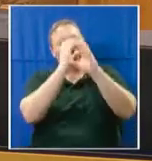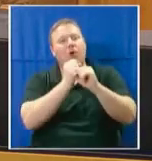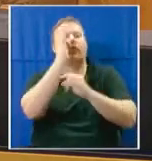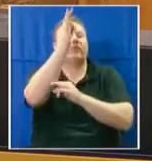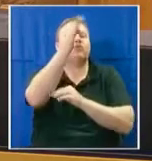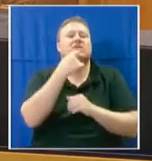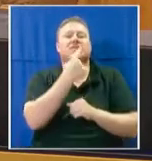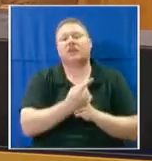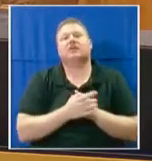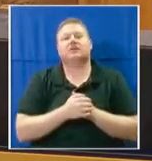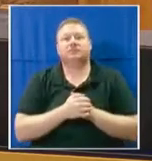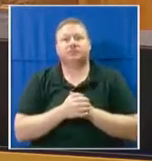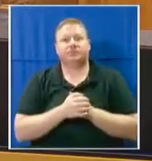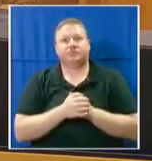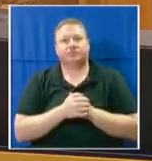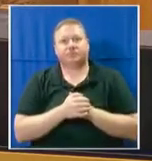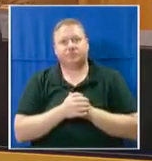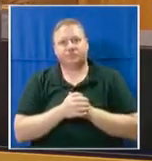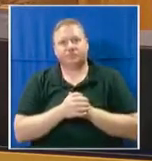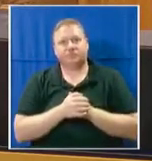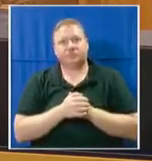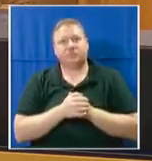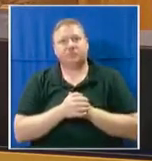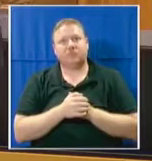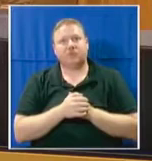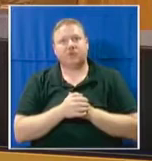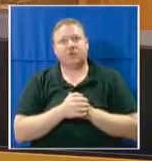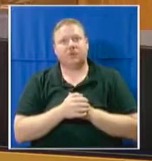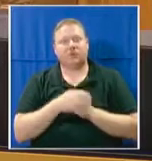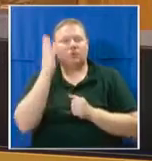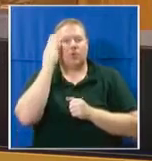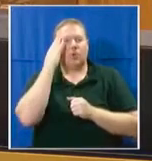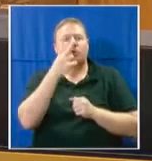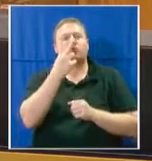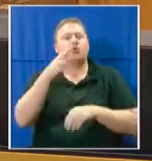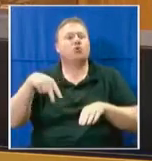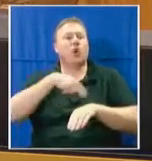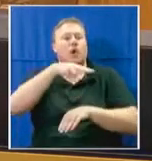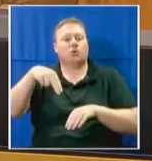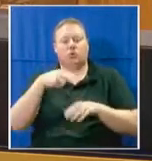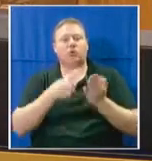say what kind of, you will realize that the last two rounds of negotiations